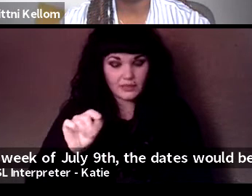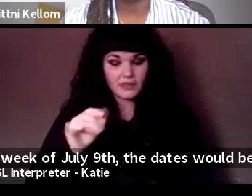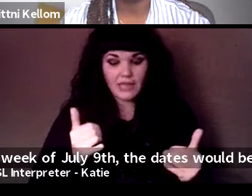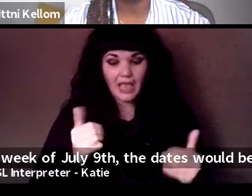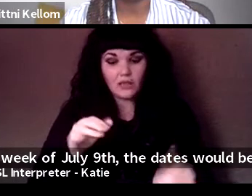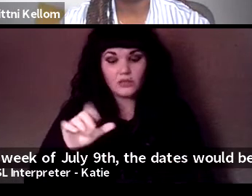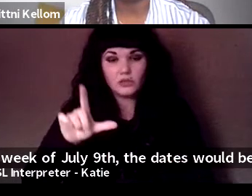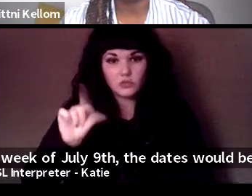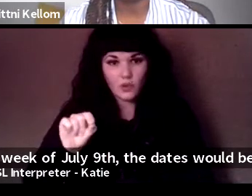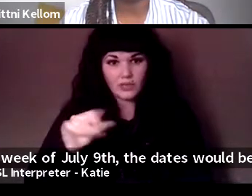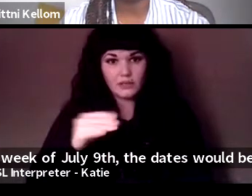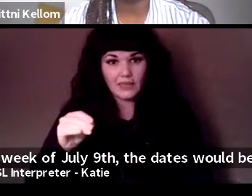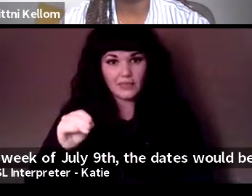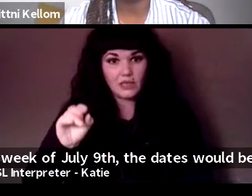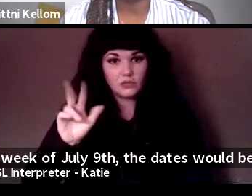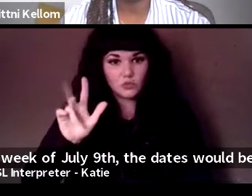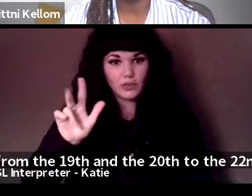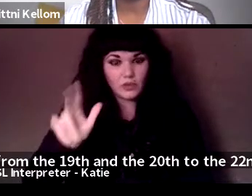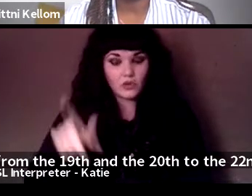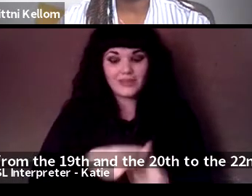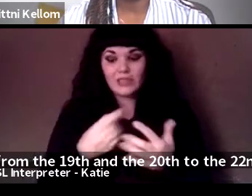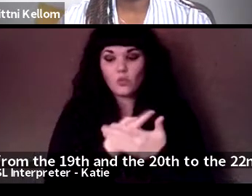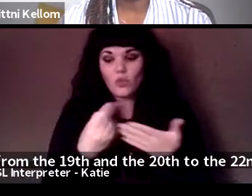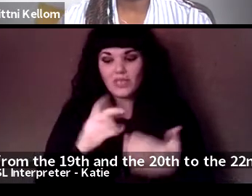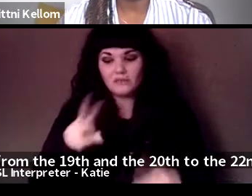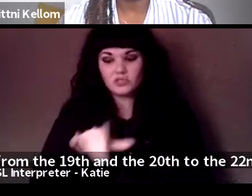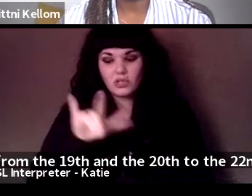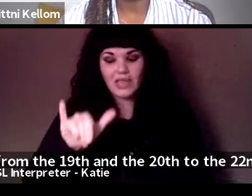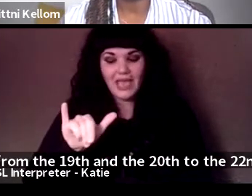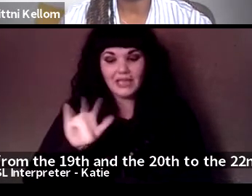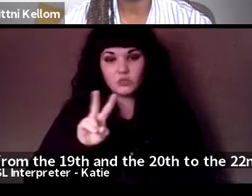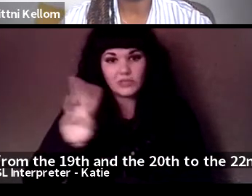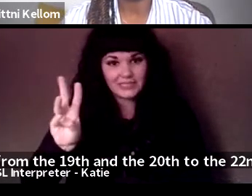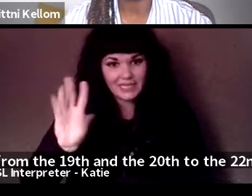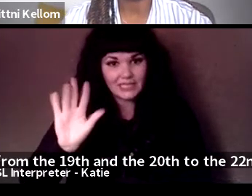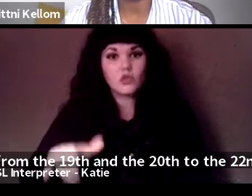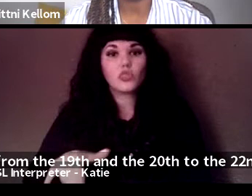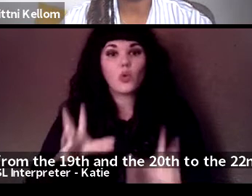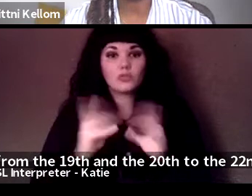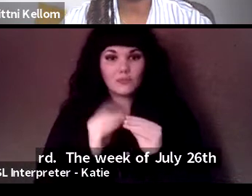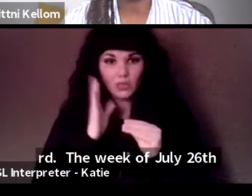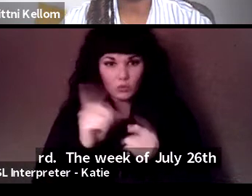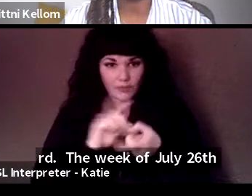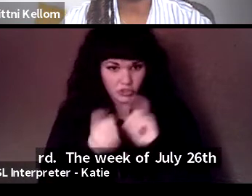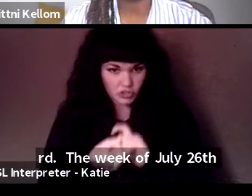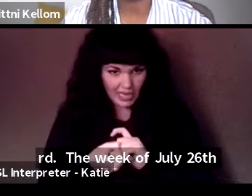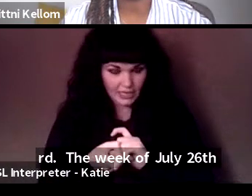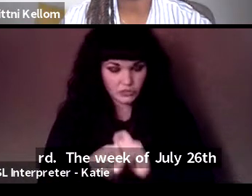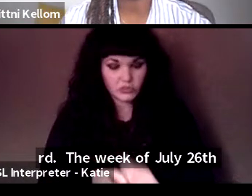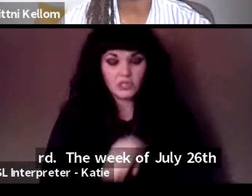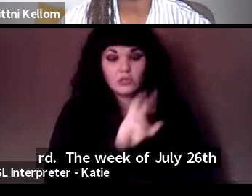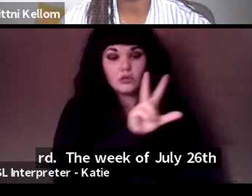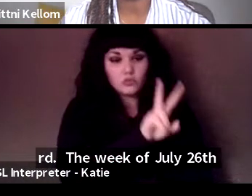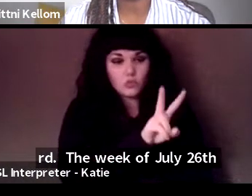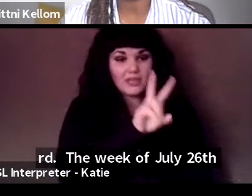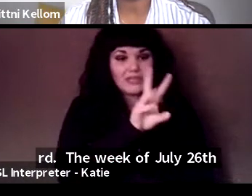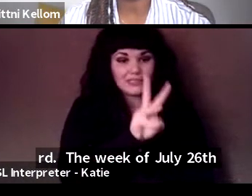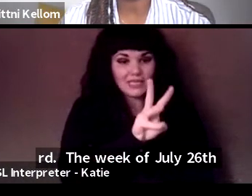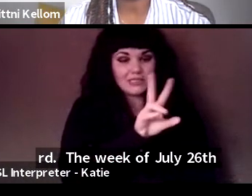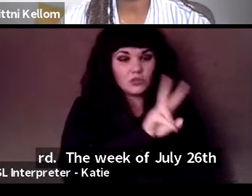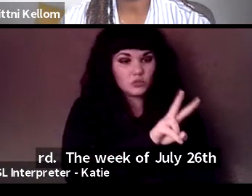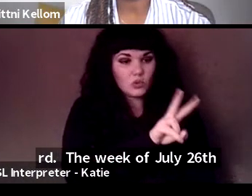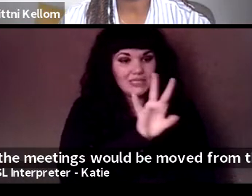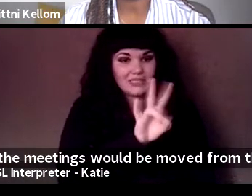week of July 26th, the meetings would be moved from the 26th and 27th to